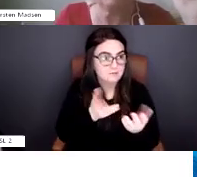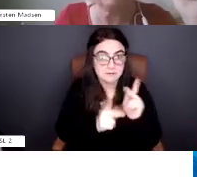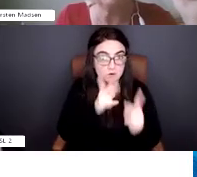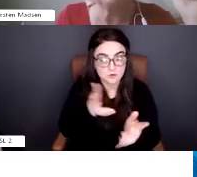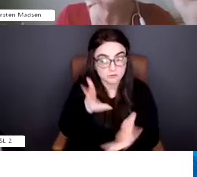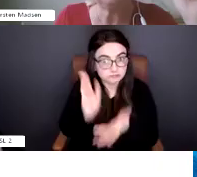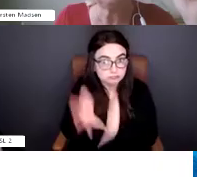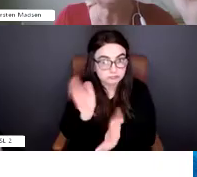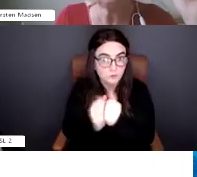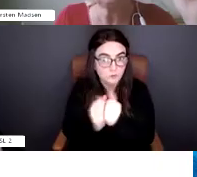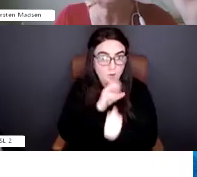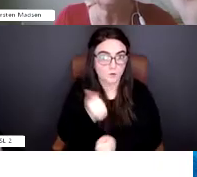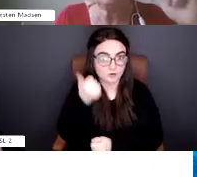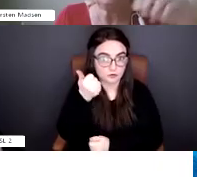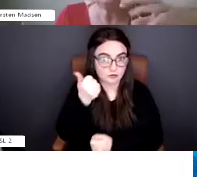stop bullying.